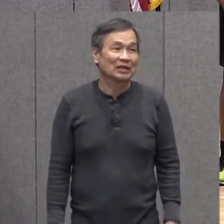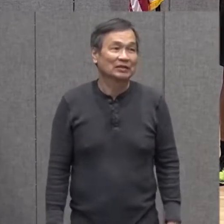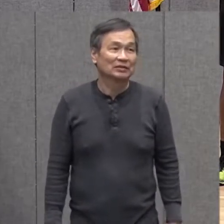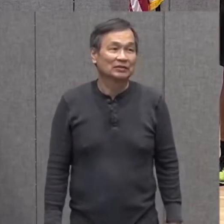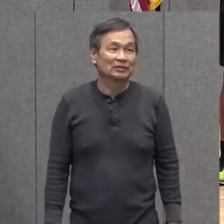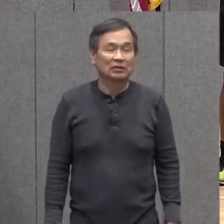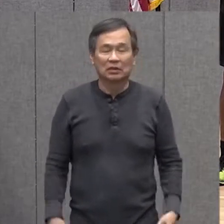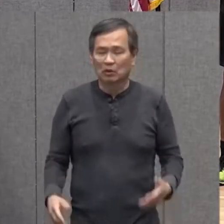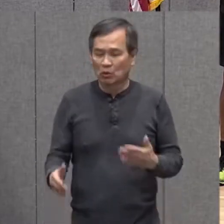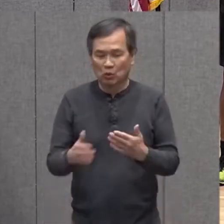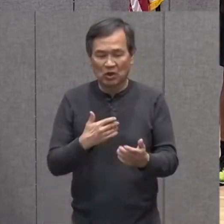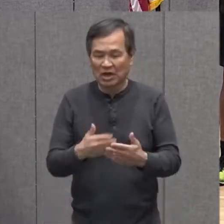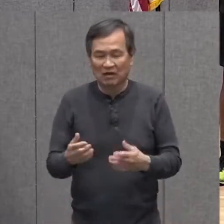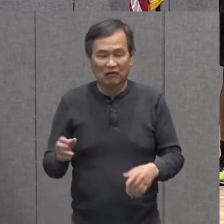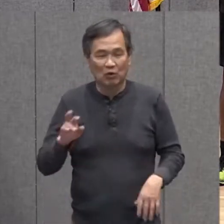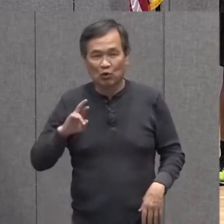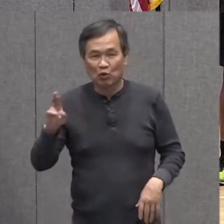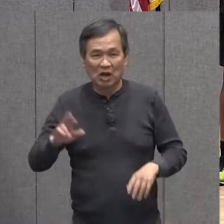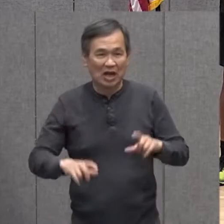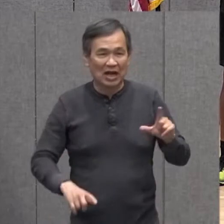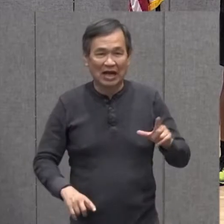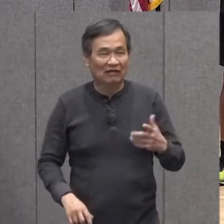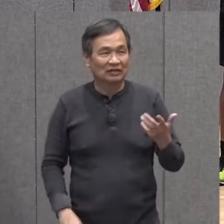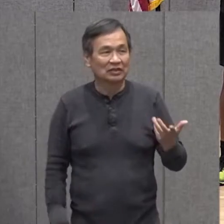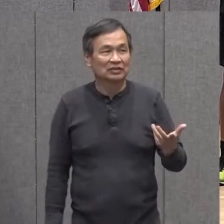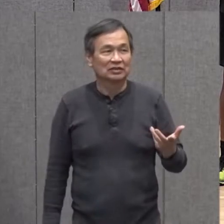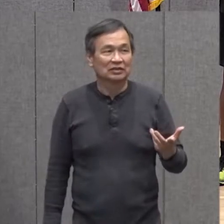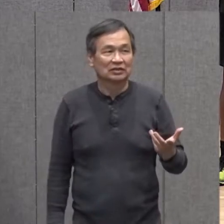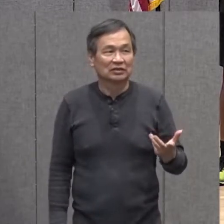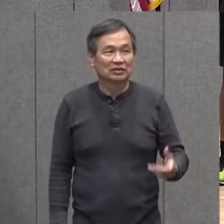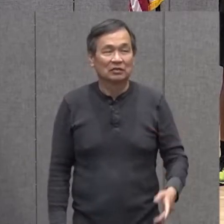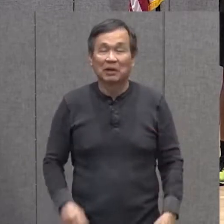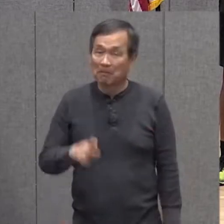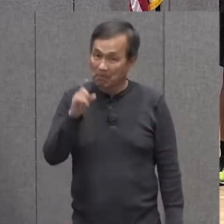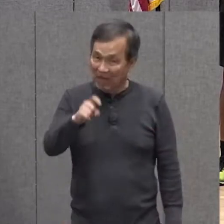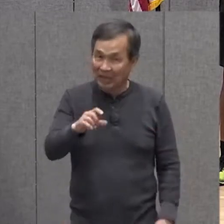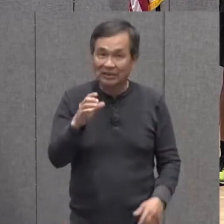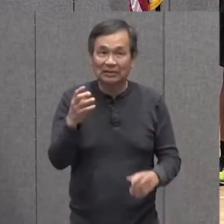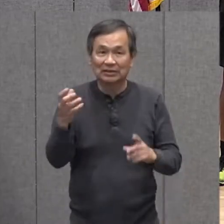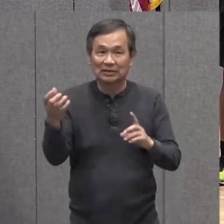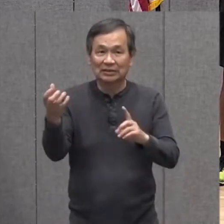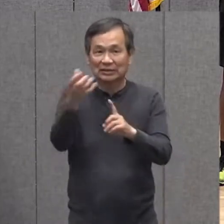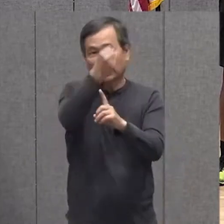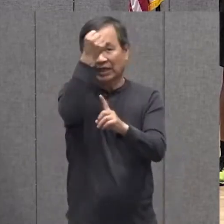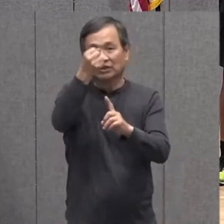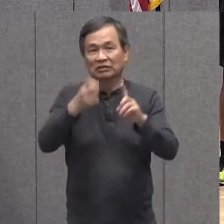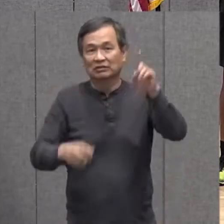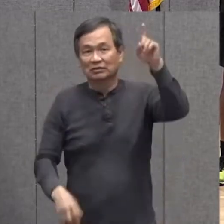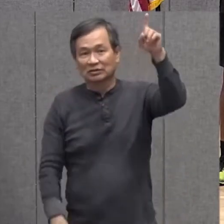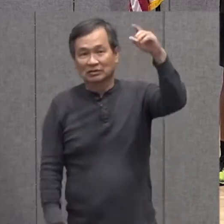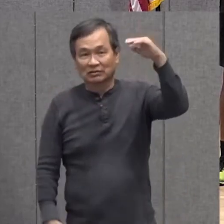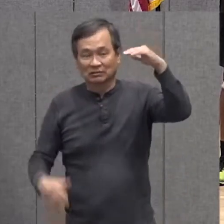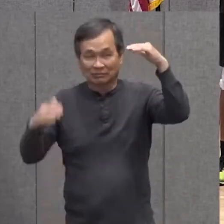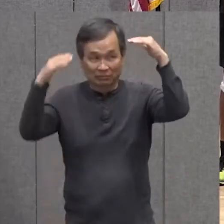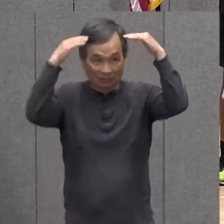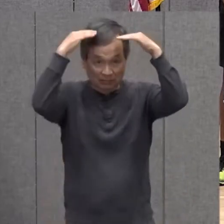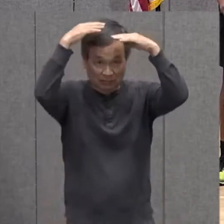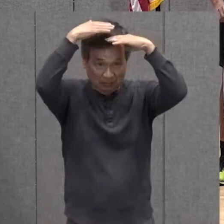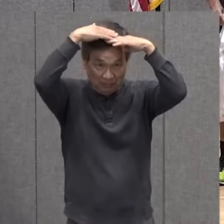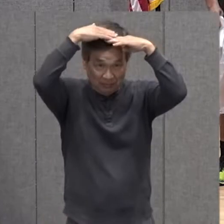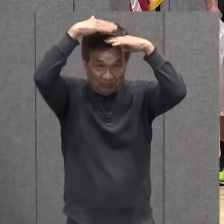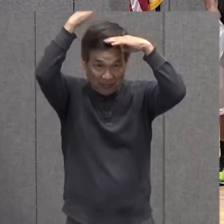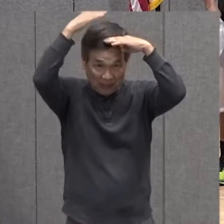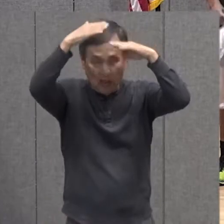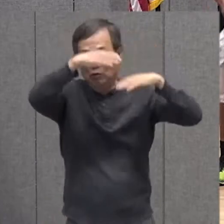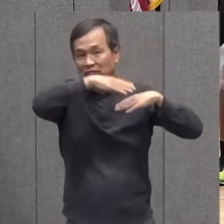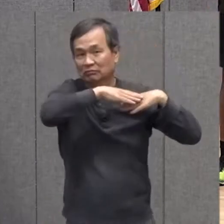with whichever hand you want, and let's practice only catching at a high level. A high level is anywhere above your